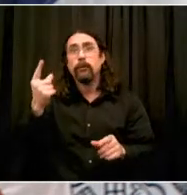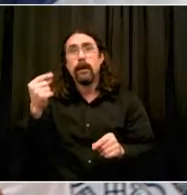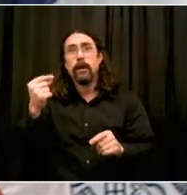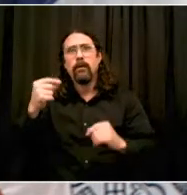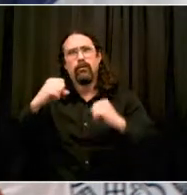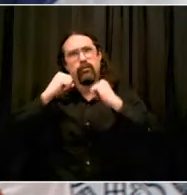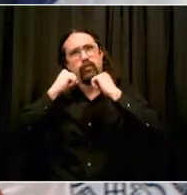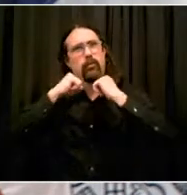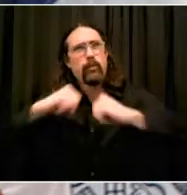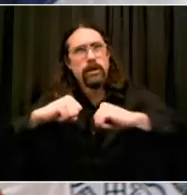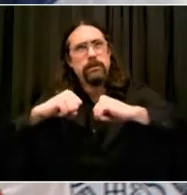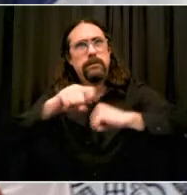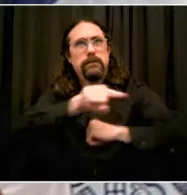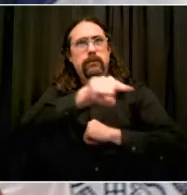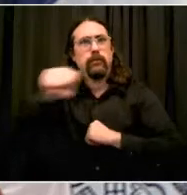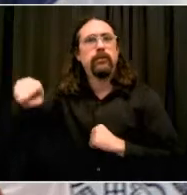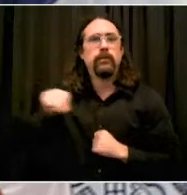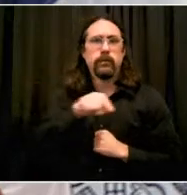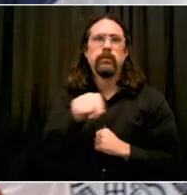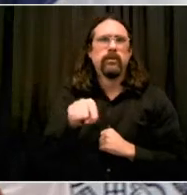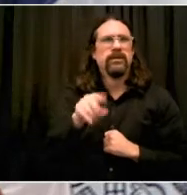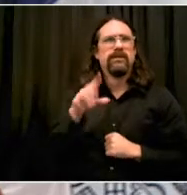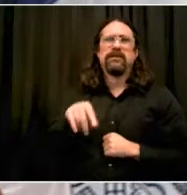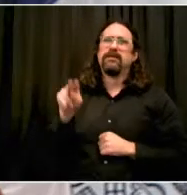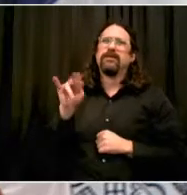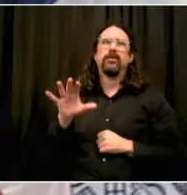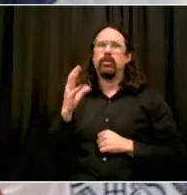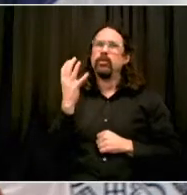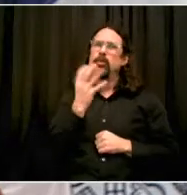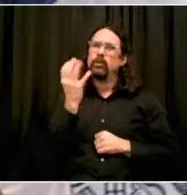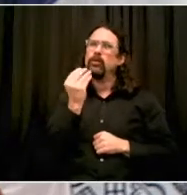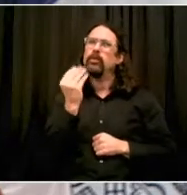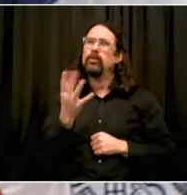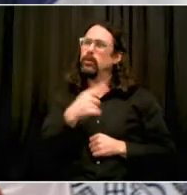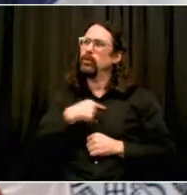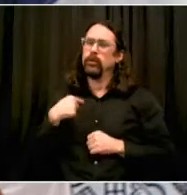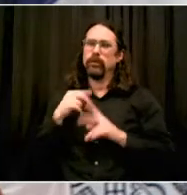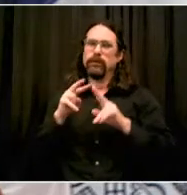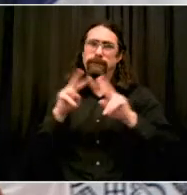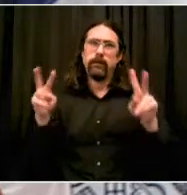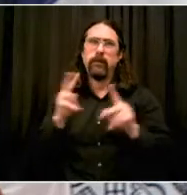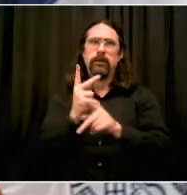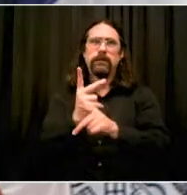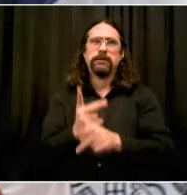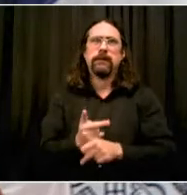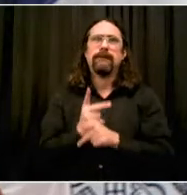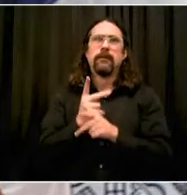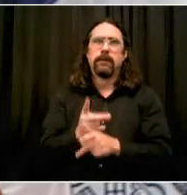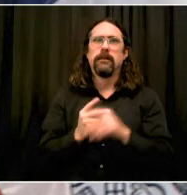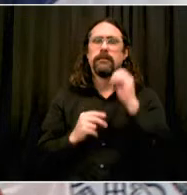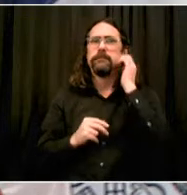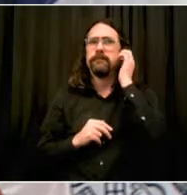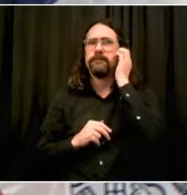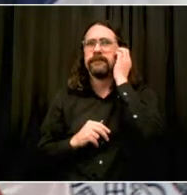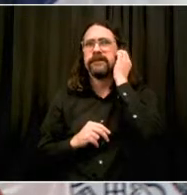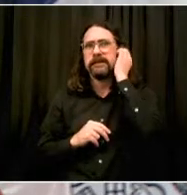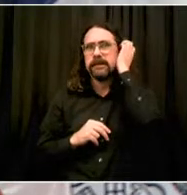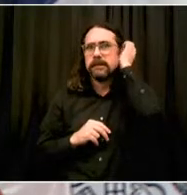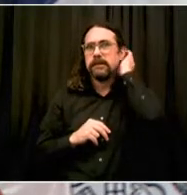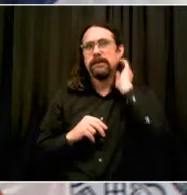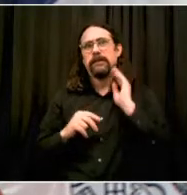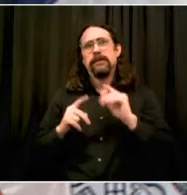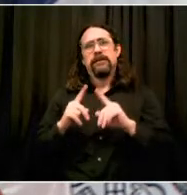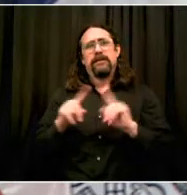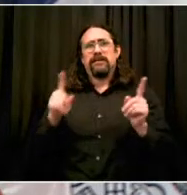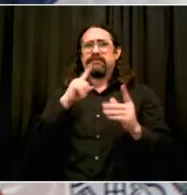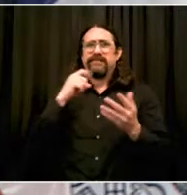same path, and as you know, a lot of other places have not, and unfortunately to their peril. Go ahead, Rich. Mr. Mayor, also,